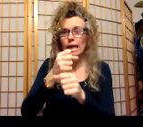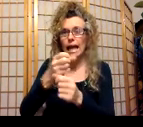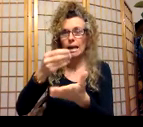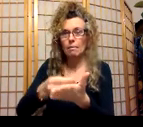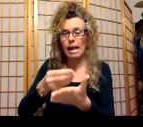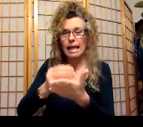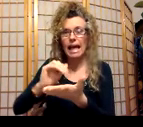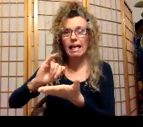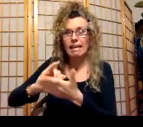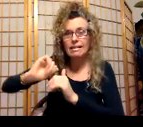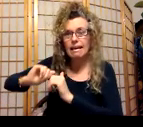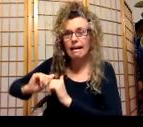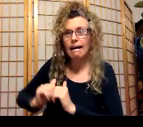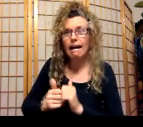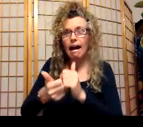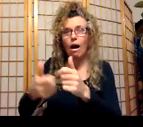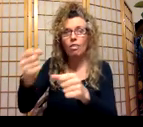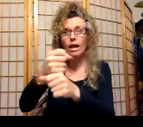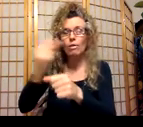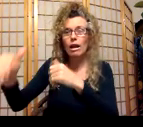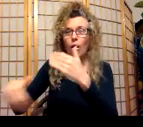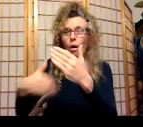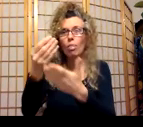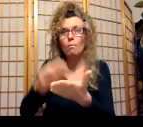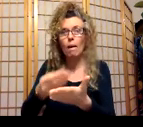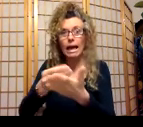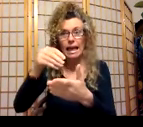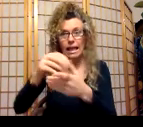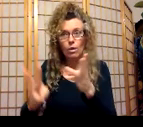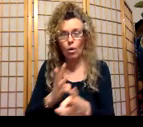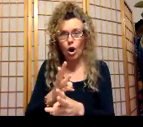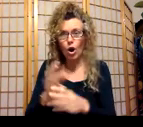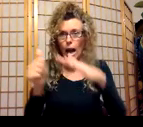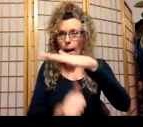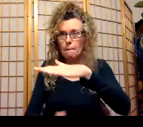That's how they create all the money in the world, based on debt.